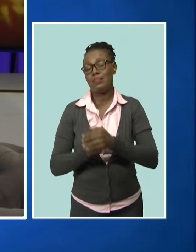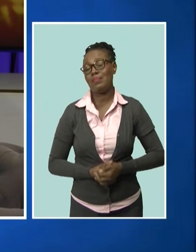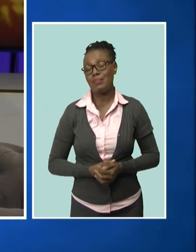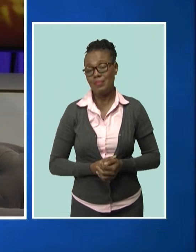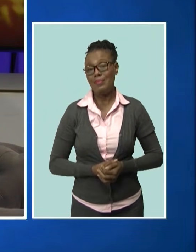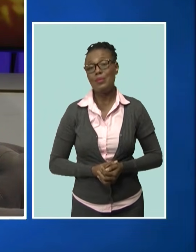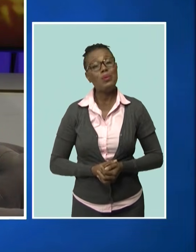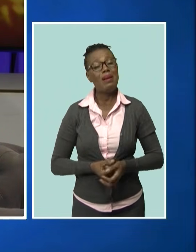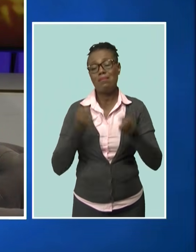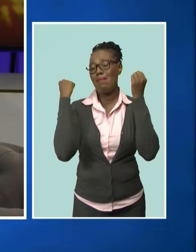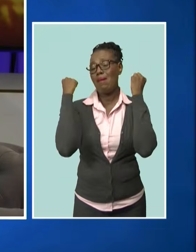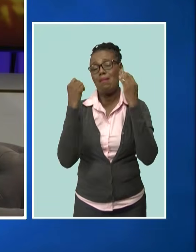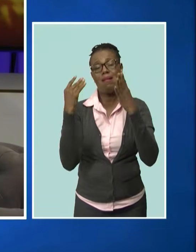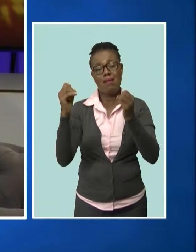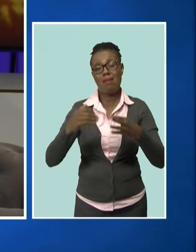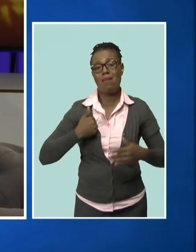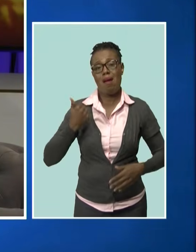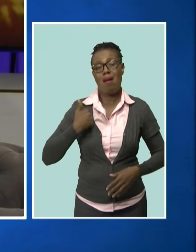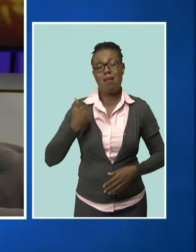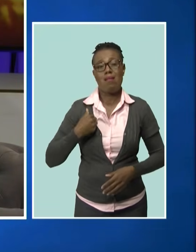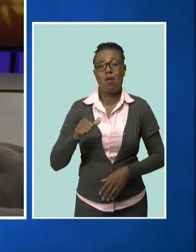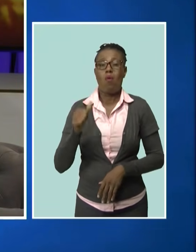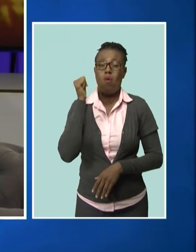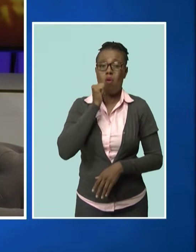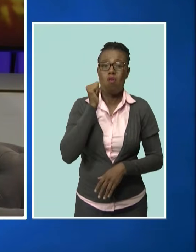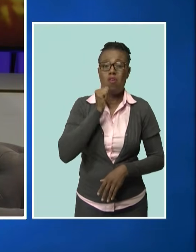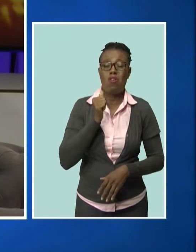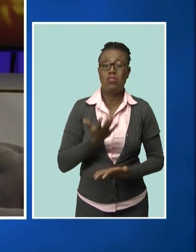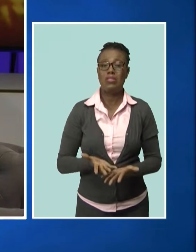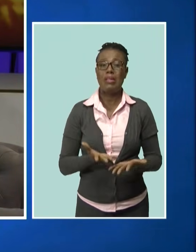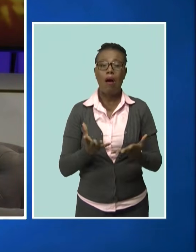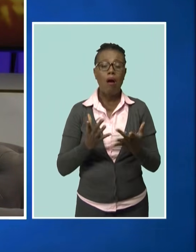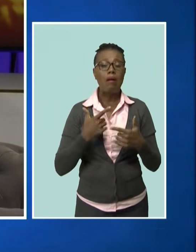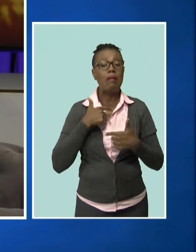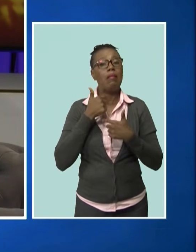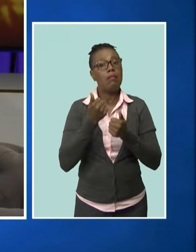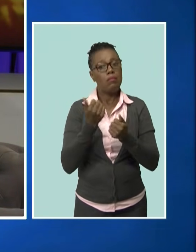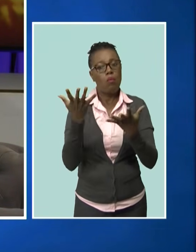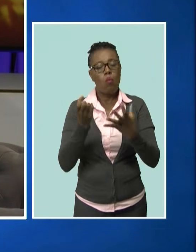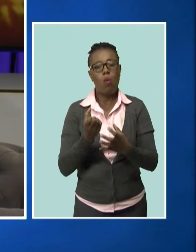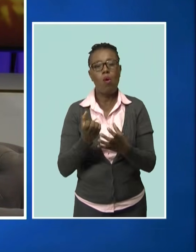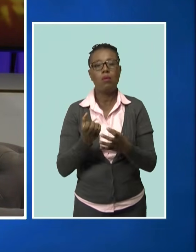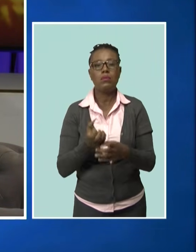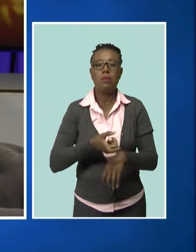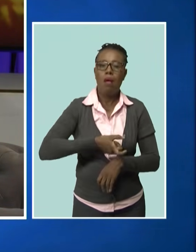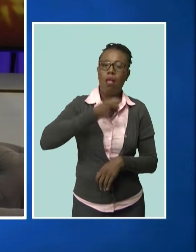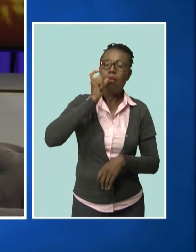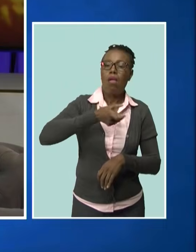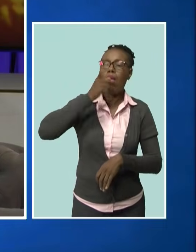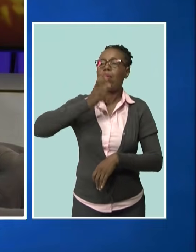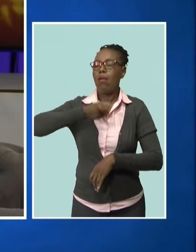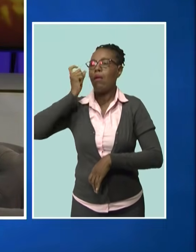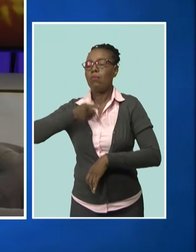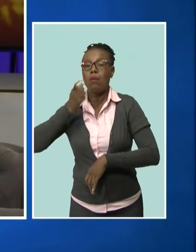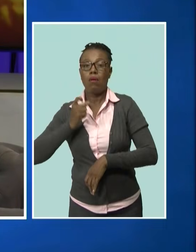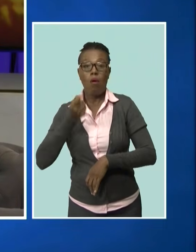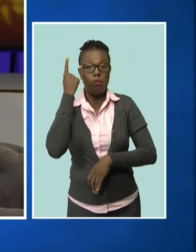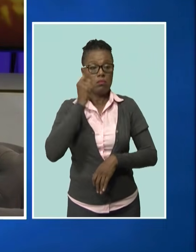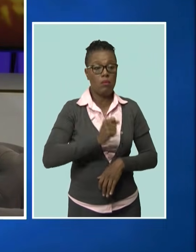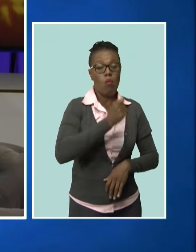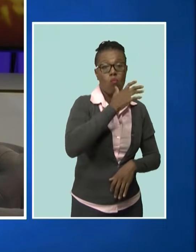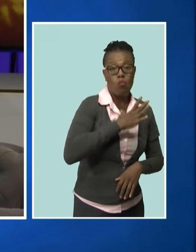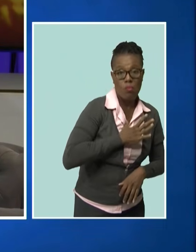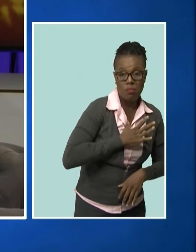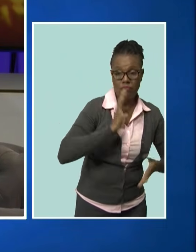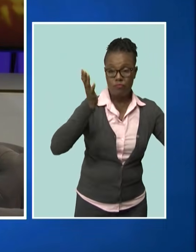that are very interested in alcoholism. And what we've recognized is that women versus men, they have